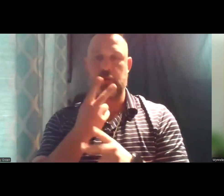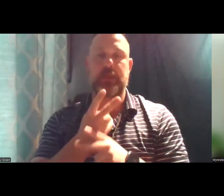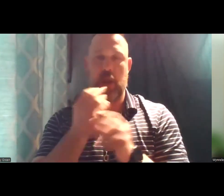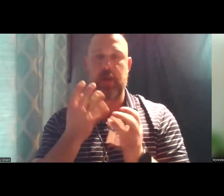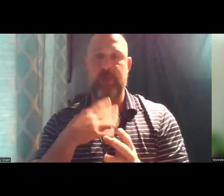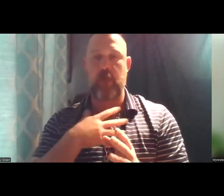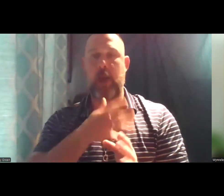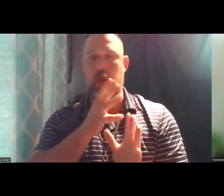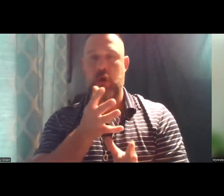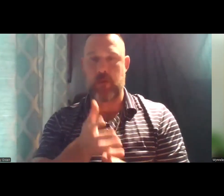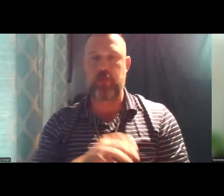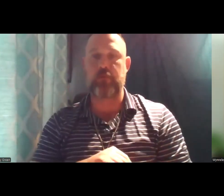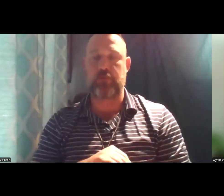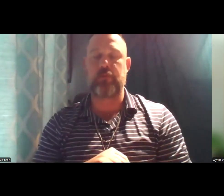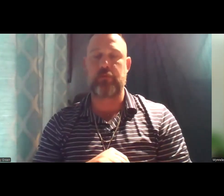my grandmother.